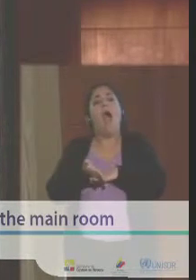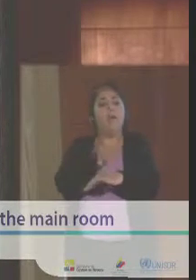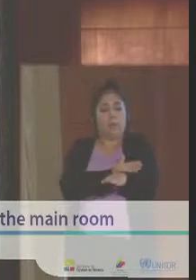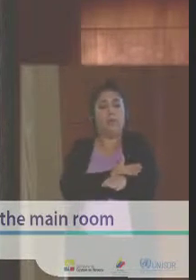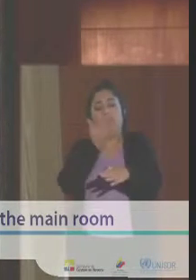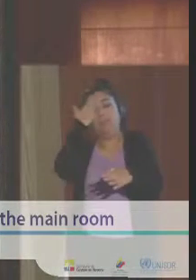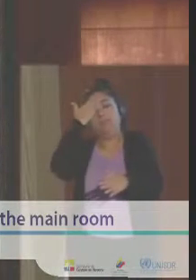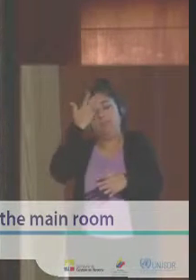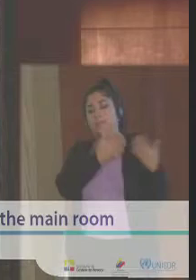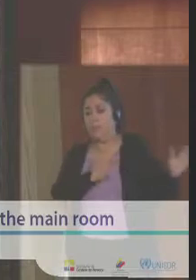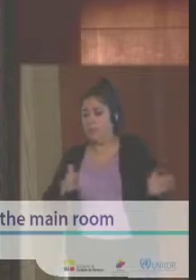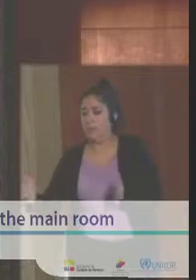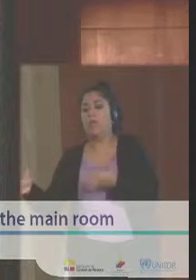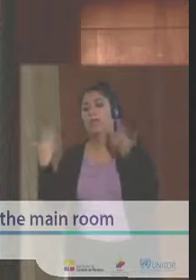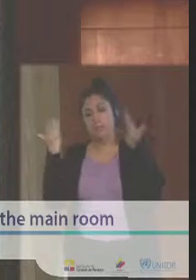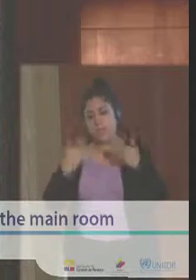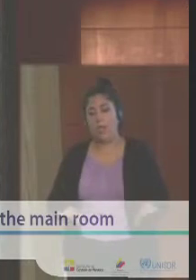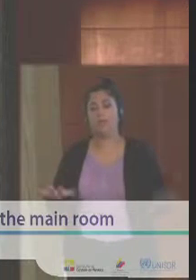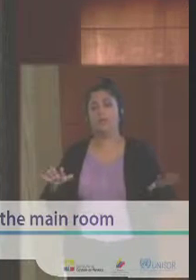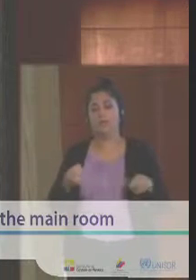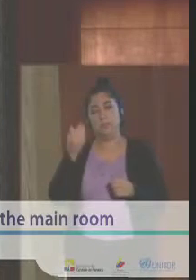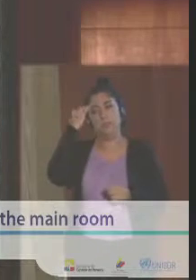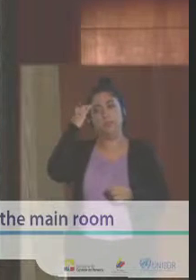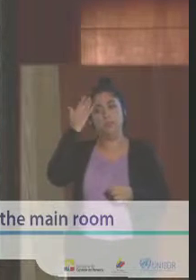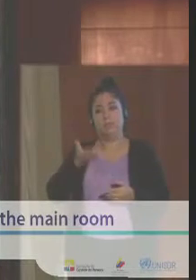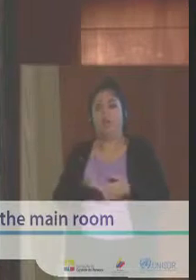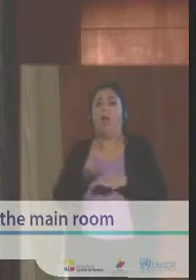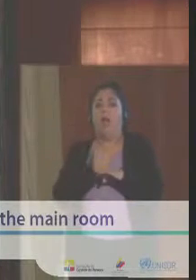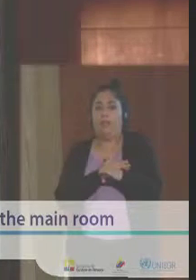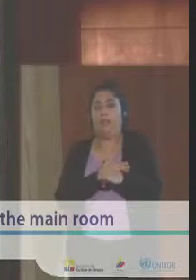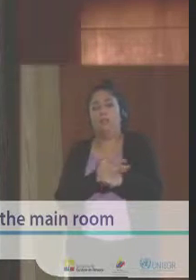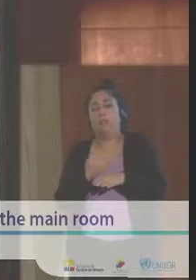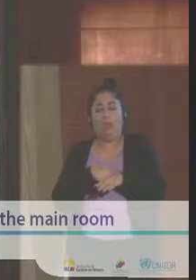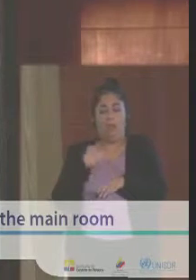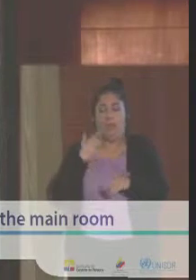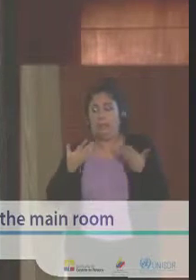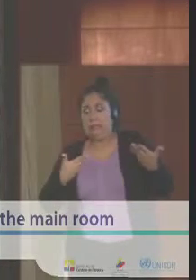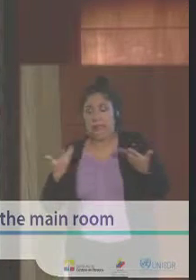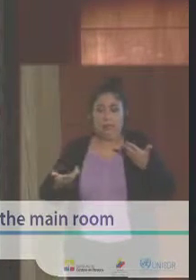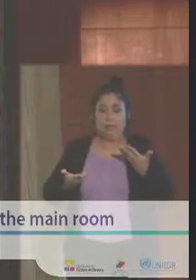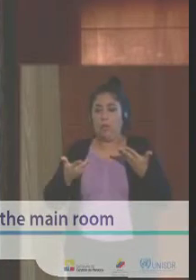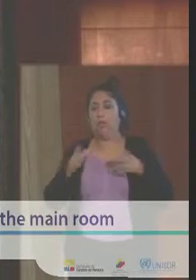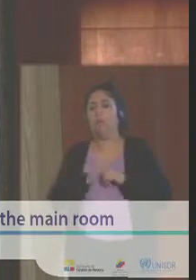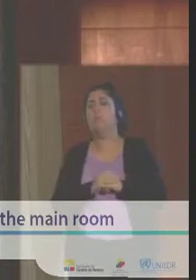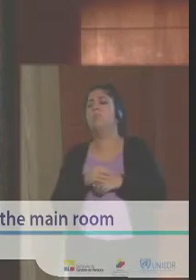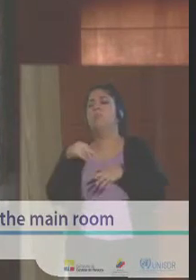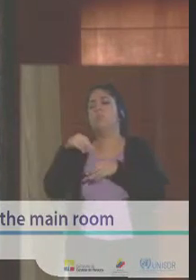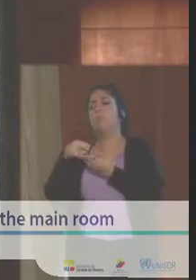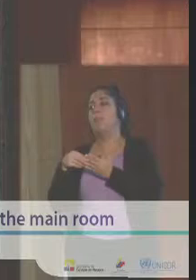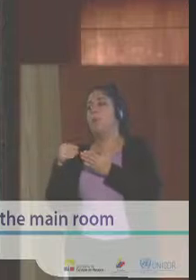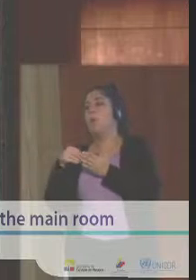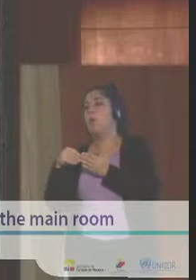ensuring emergencies. Peru has a fund of 50 million dollars for these